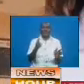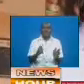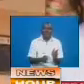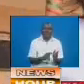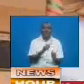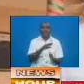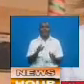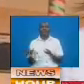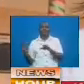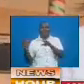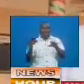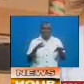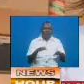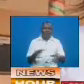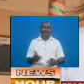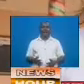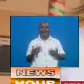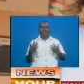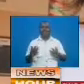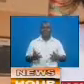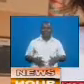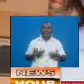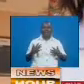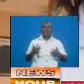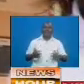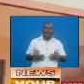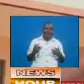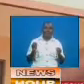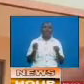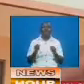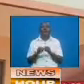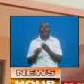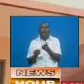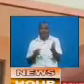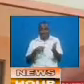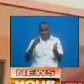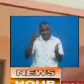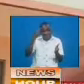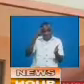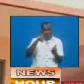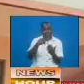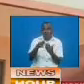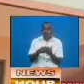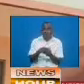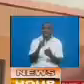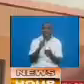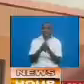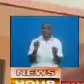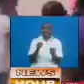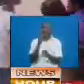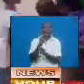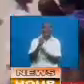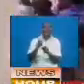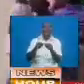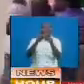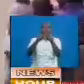want to make sure that we make them excited, have all the fun in this world. I believe that this is going to be an annual affair. Our parents should note it in their diaries.